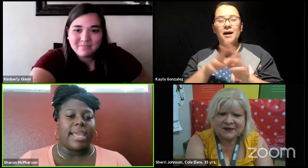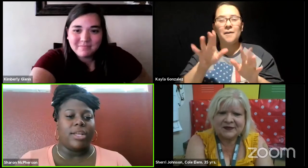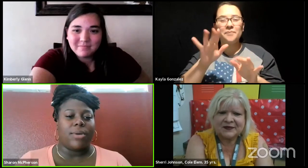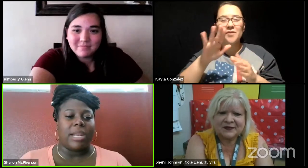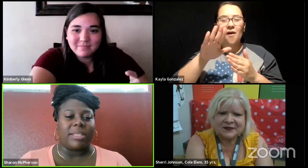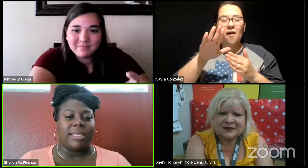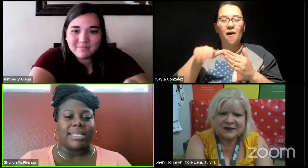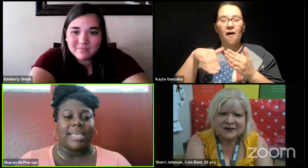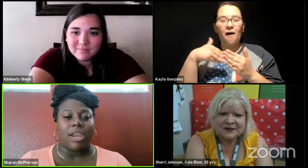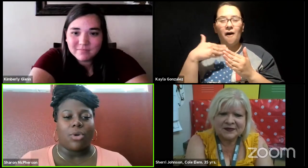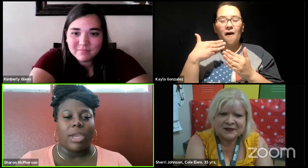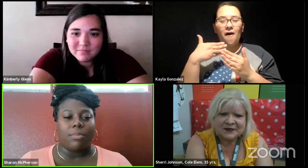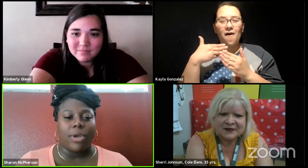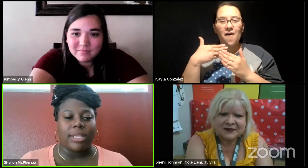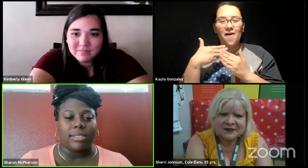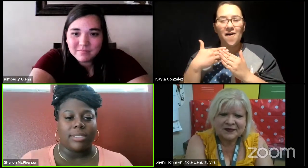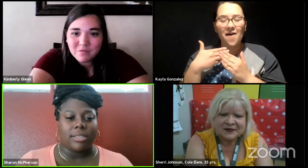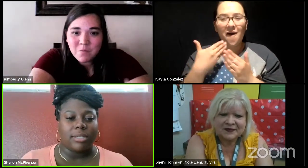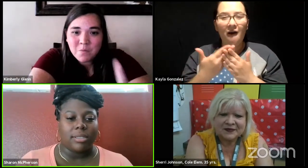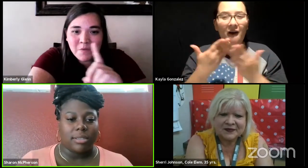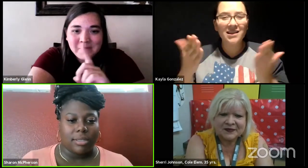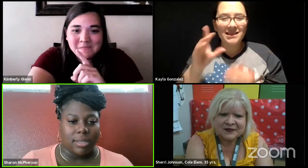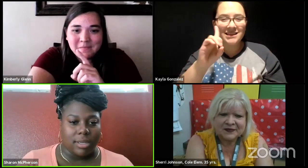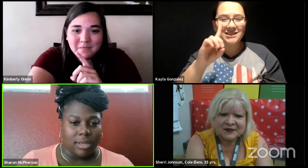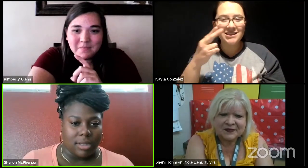All right, Kayla, go ahead and pick the next category in points.